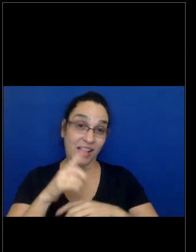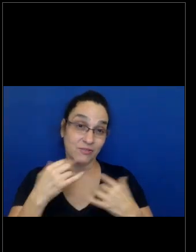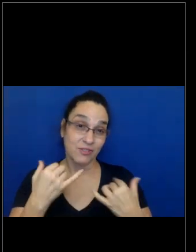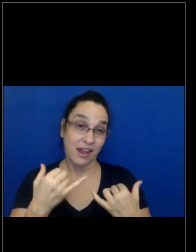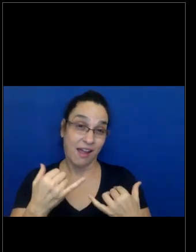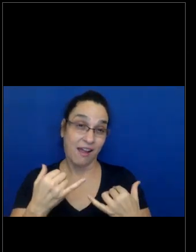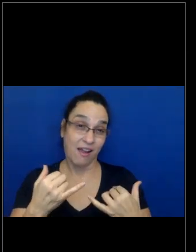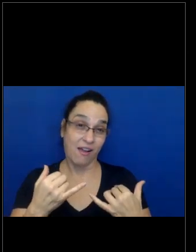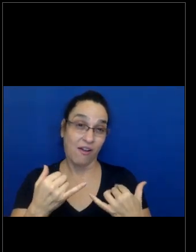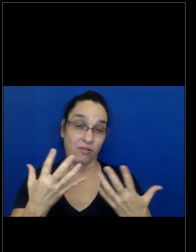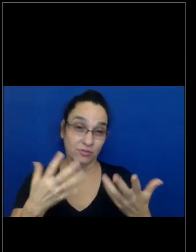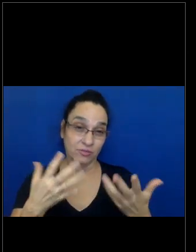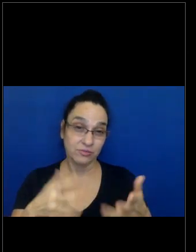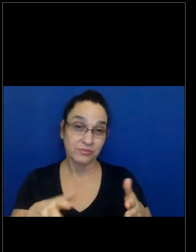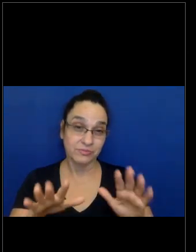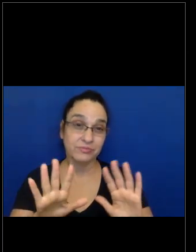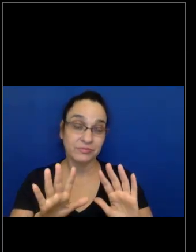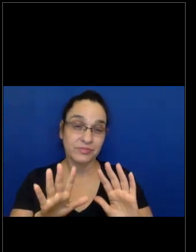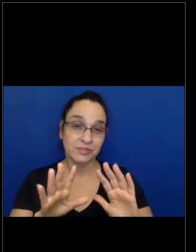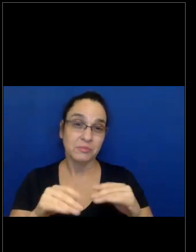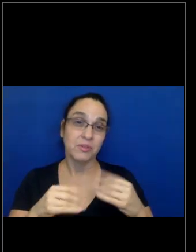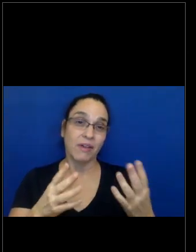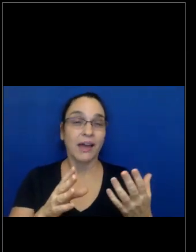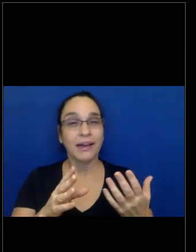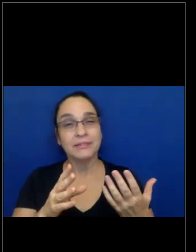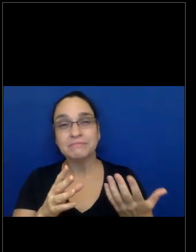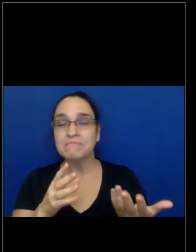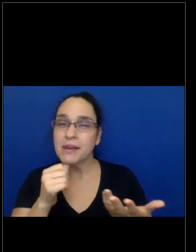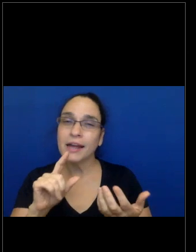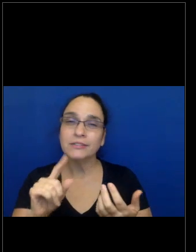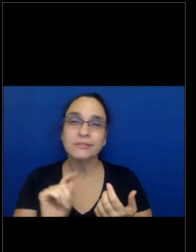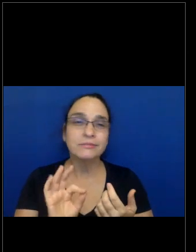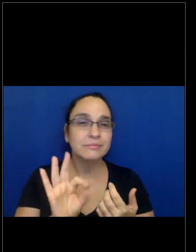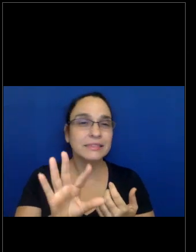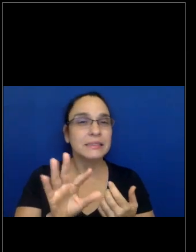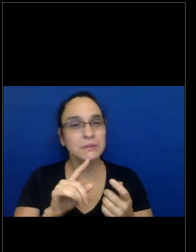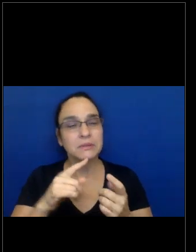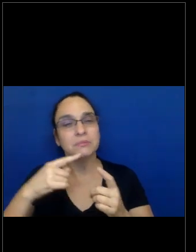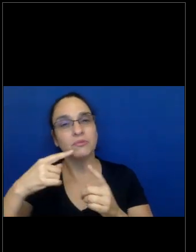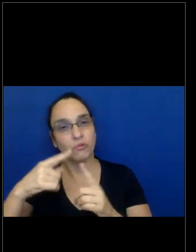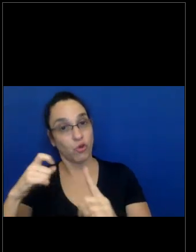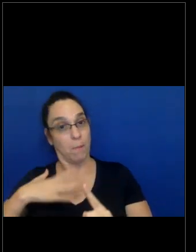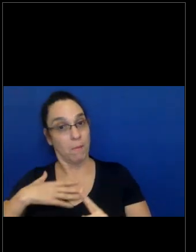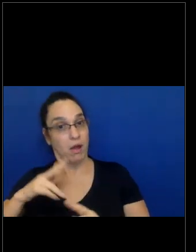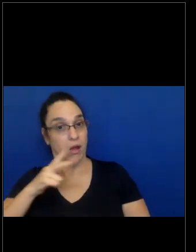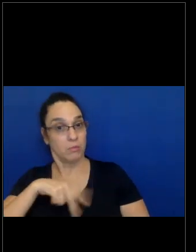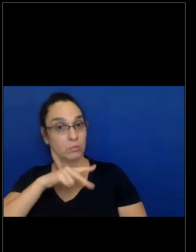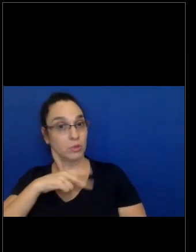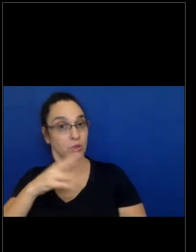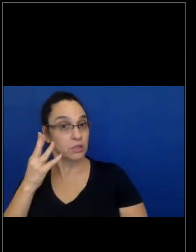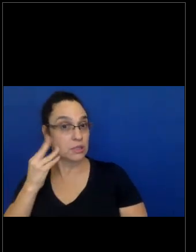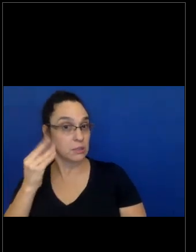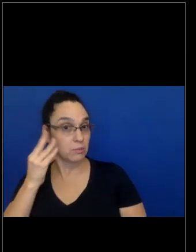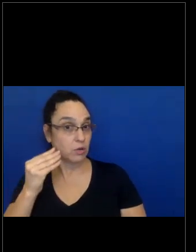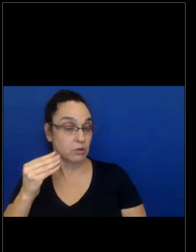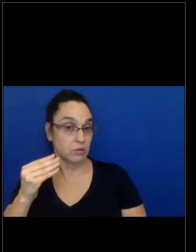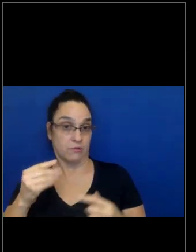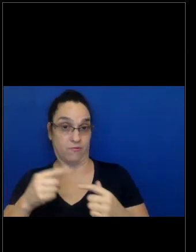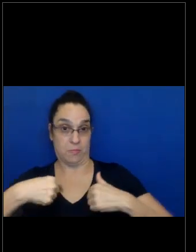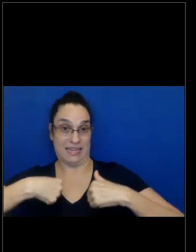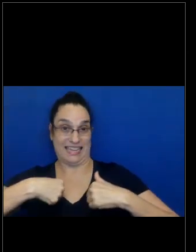the, I wouldn't call them tips, it's certainly simply personal experiences I personally find useful